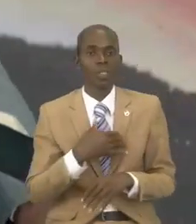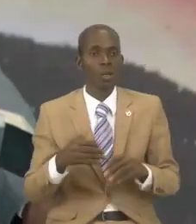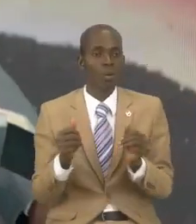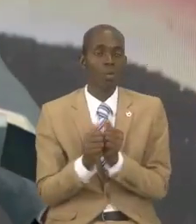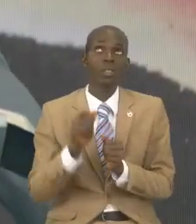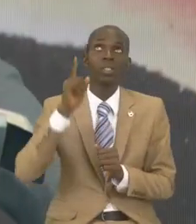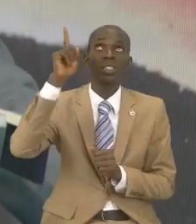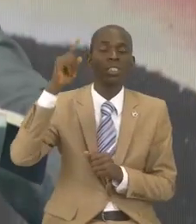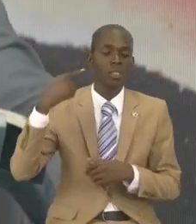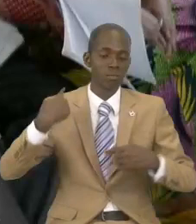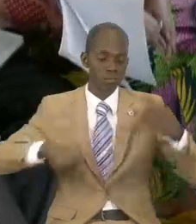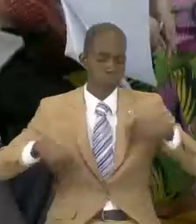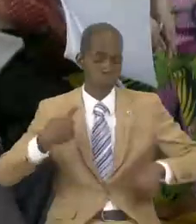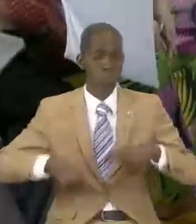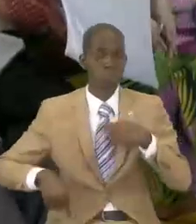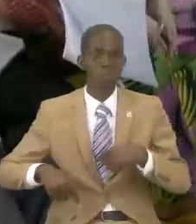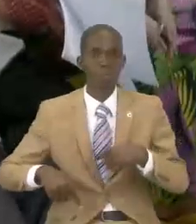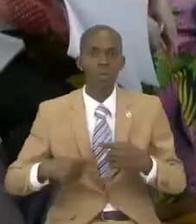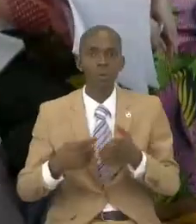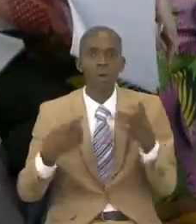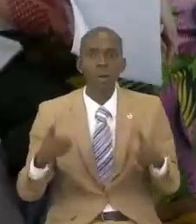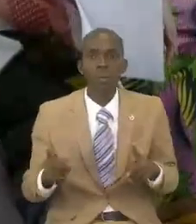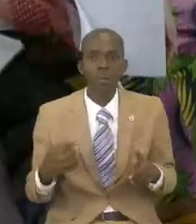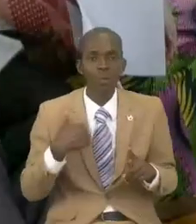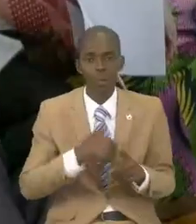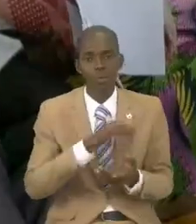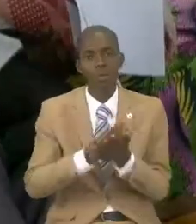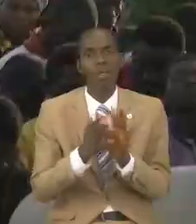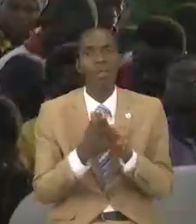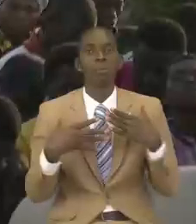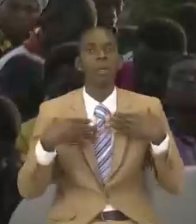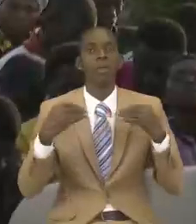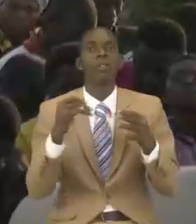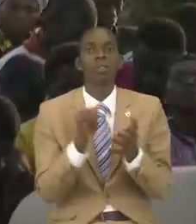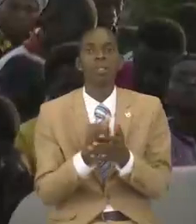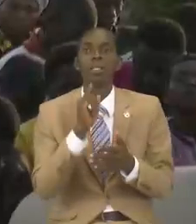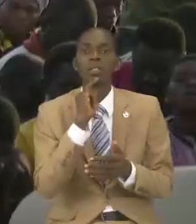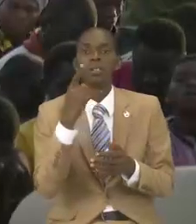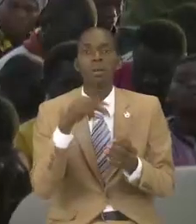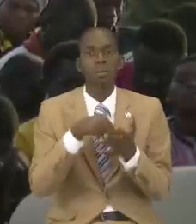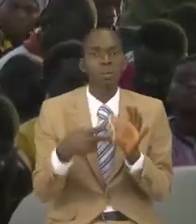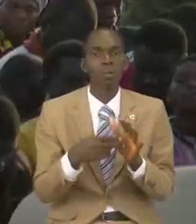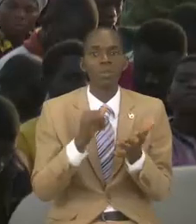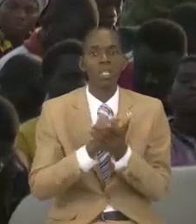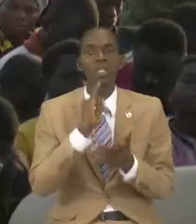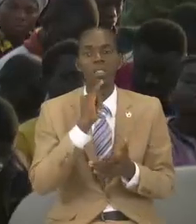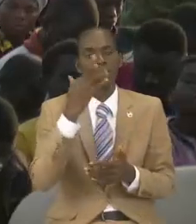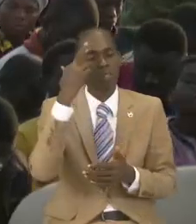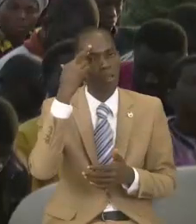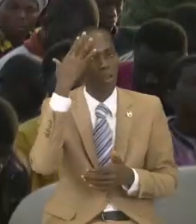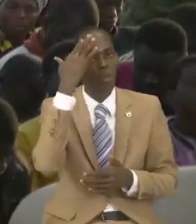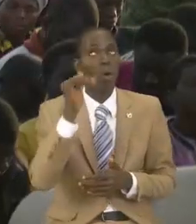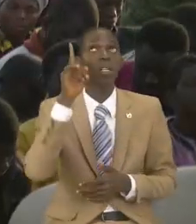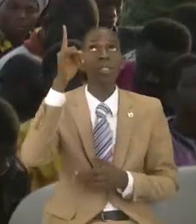stripes, tell me out aloud, we're healed. That's the purpose. That's the reason why he took everything